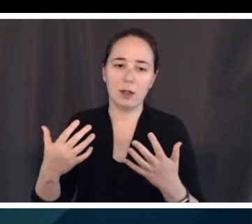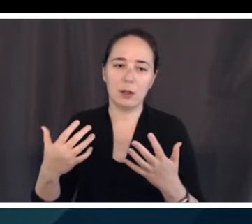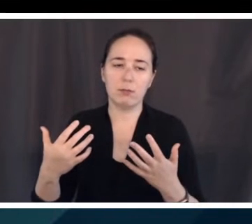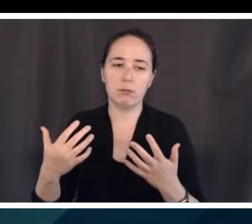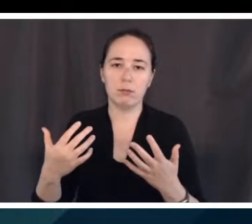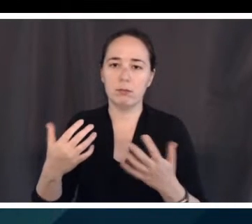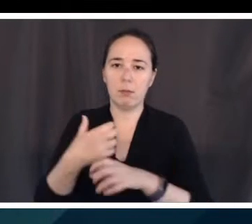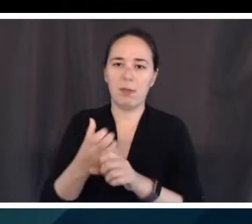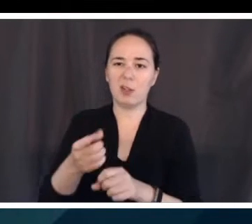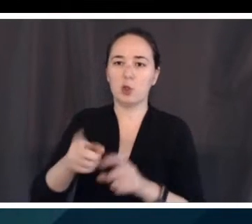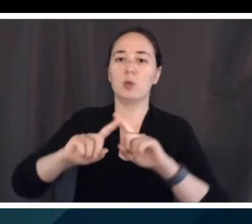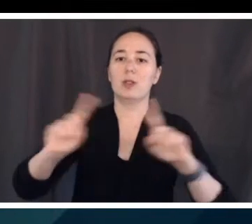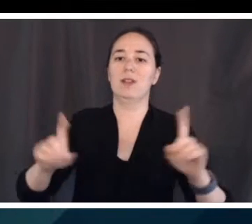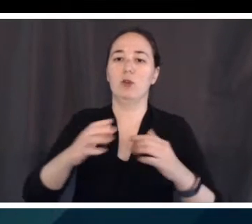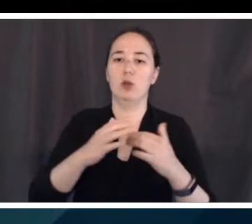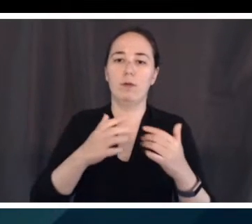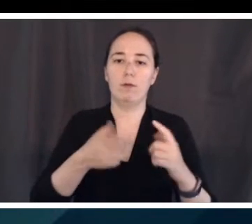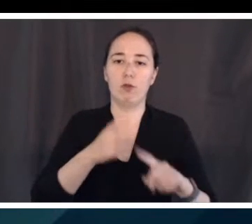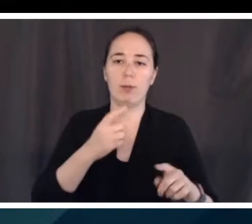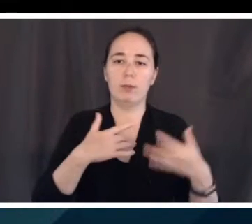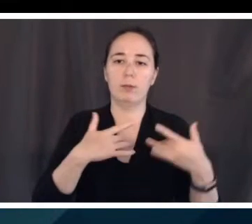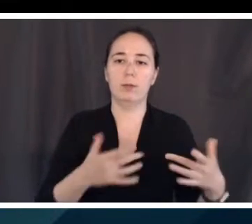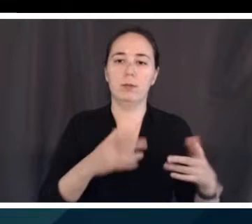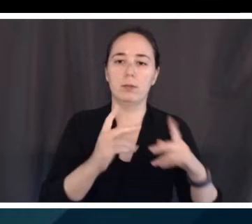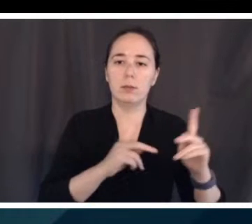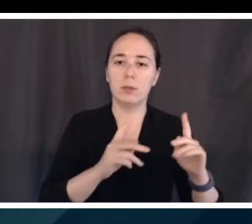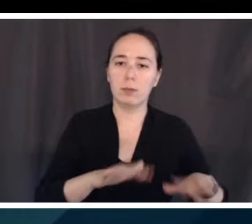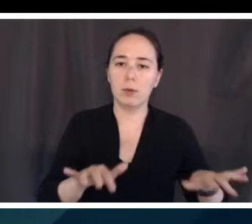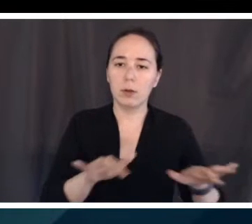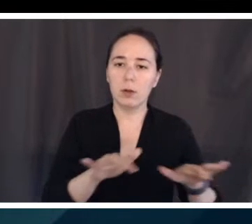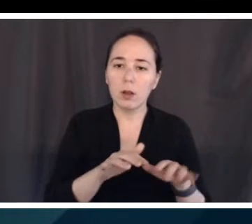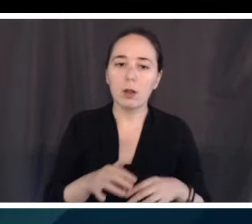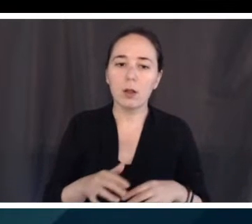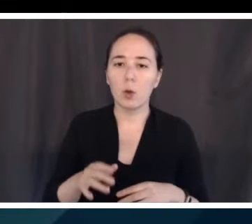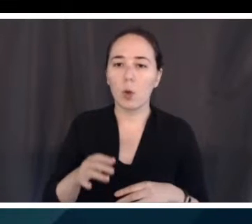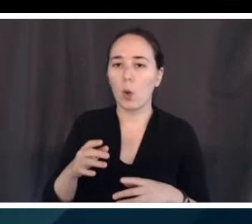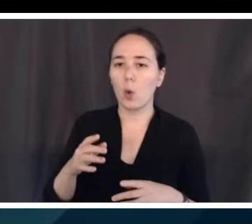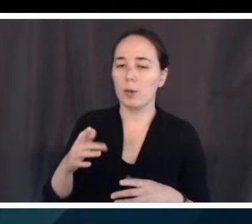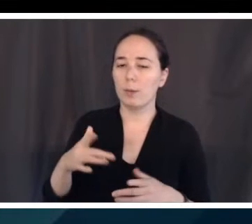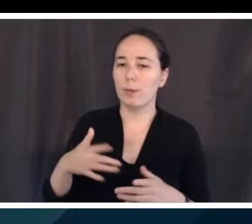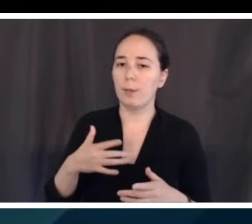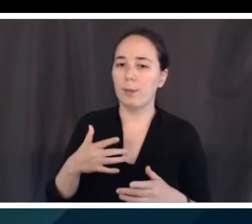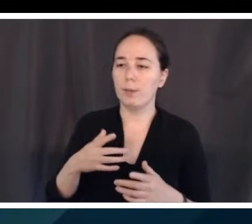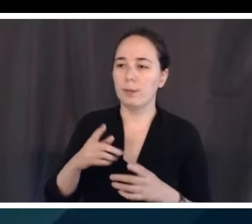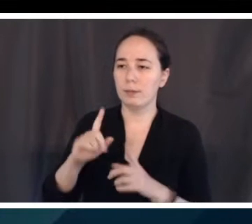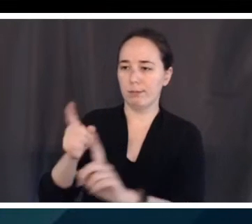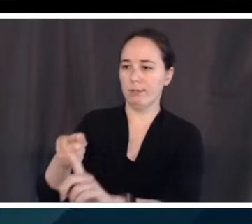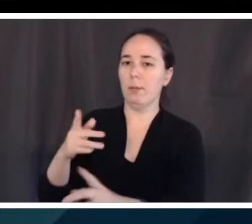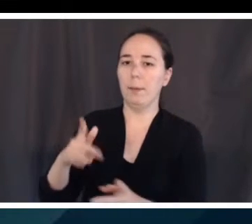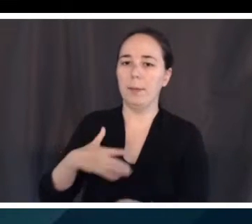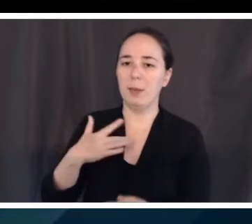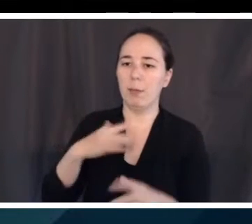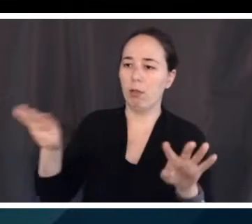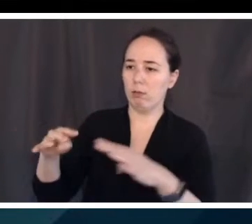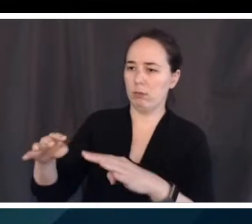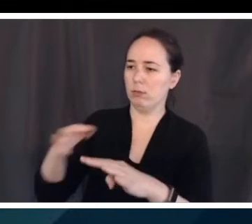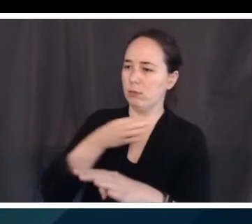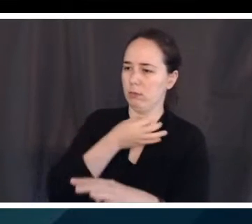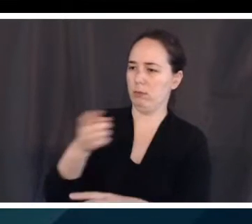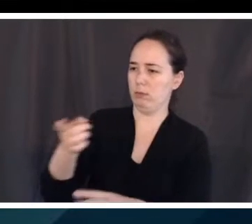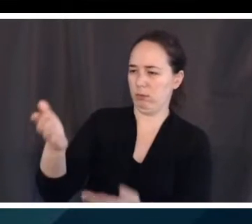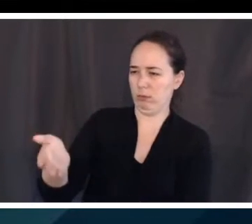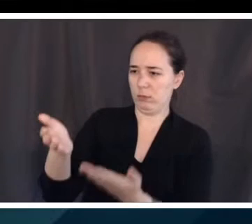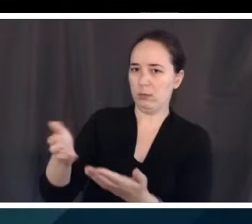different, and might make you the target of curiosity. is that you